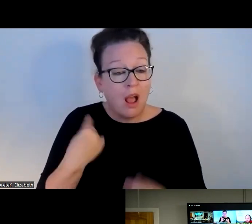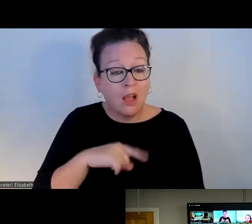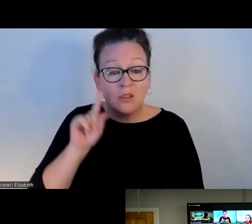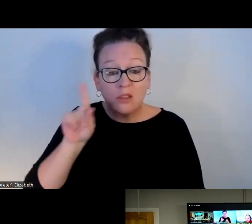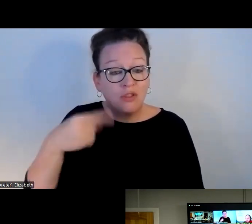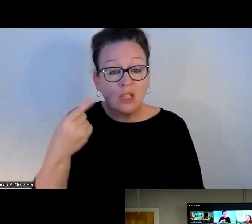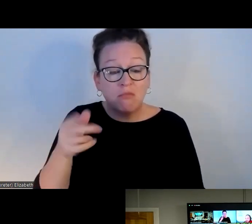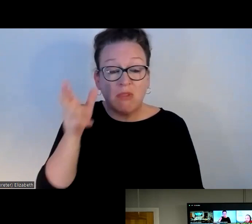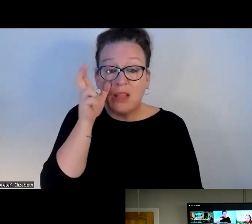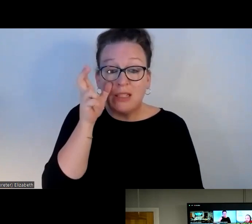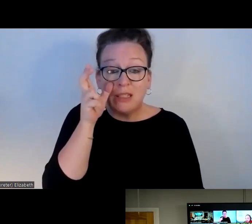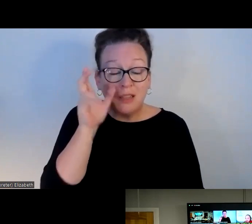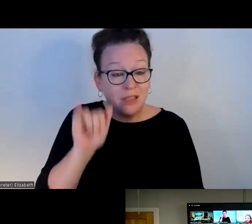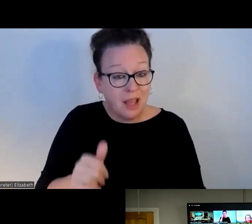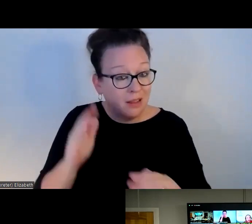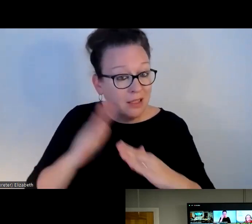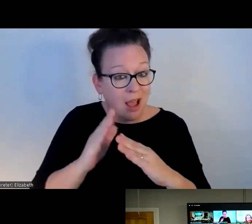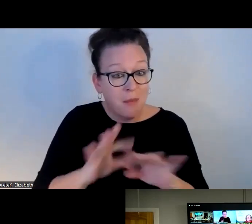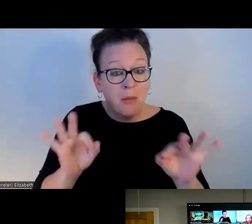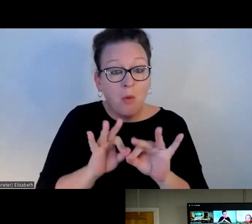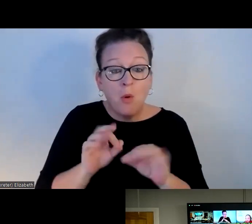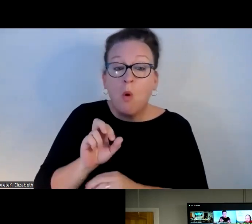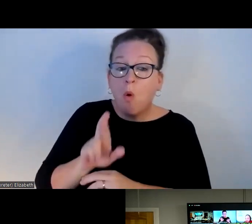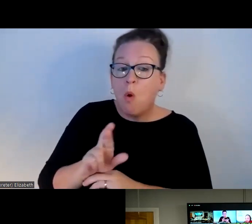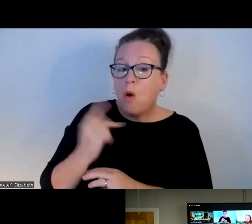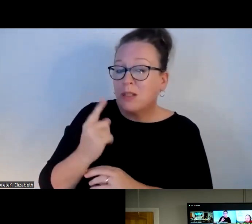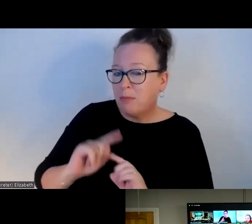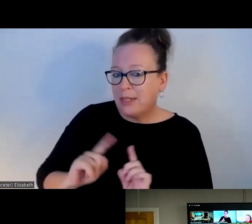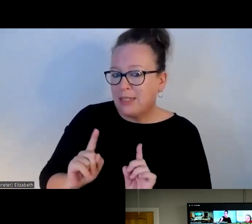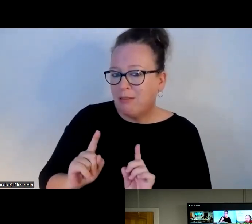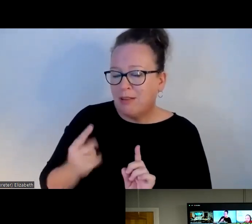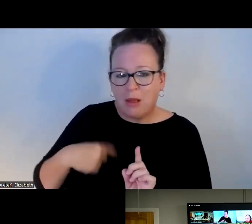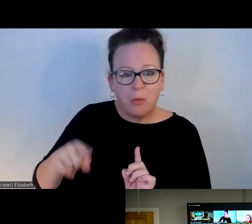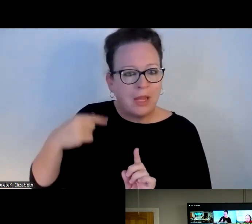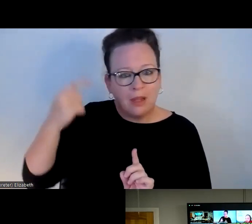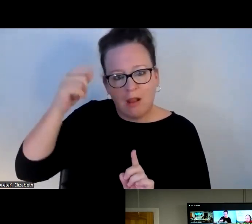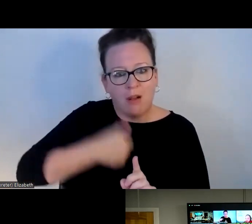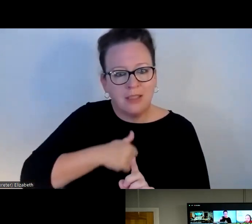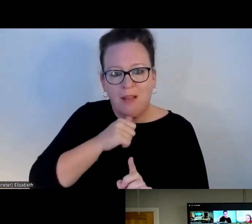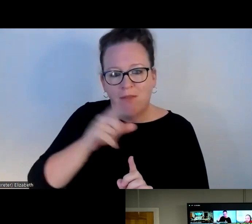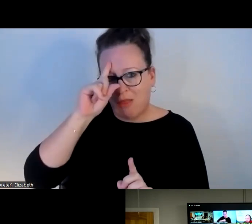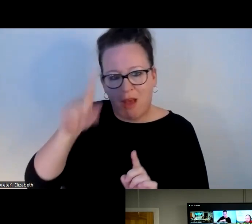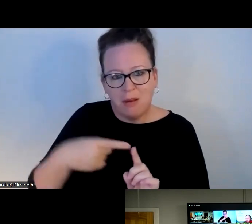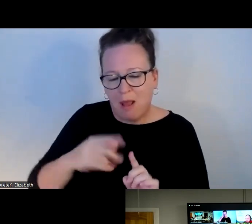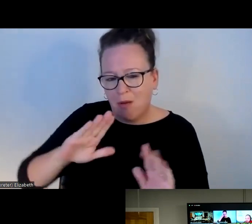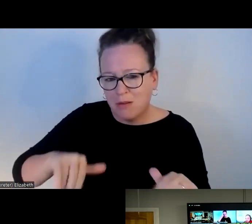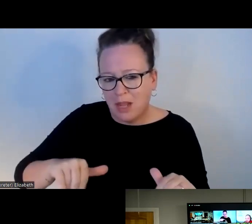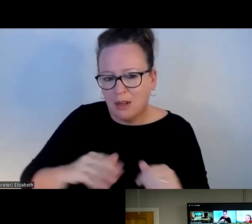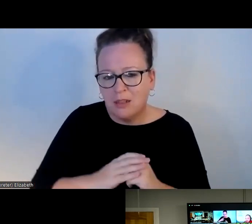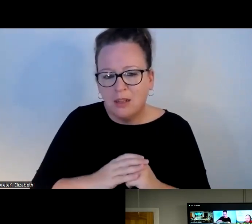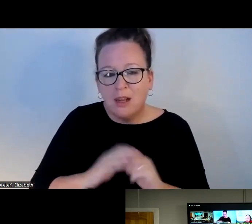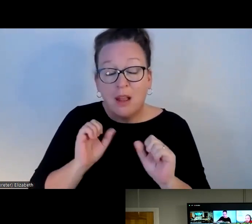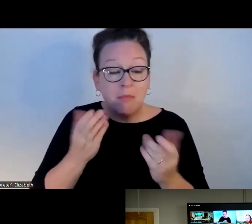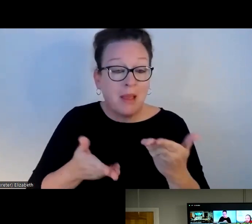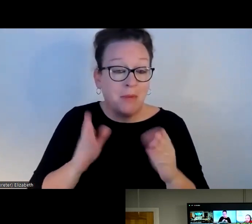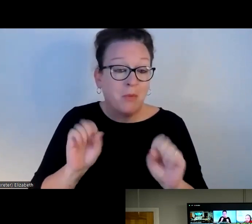of utmost importance, or is it something else that we haven't thought of, but that we can kind of leave it